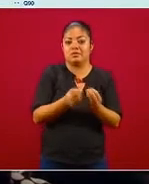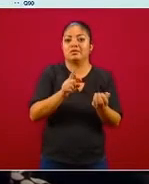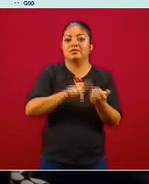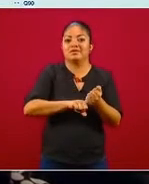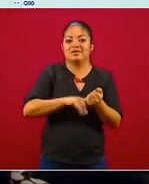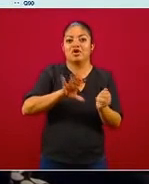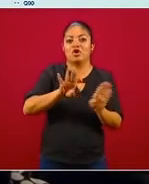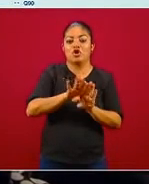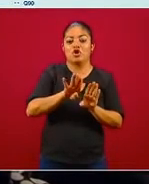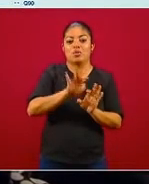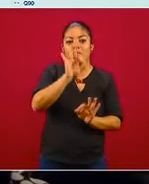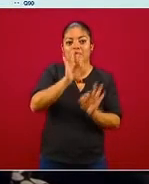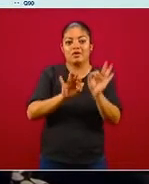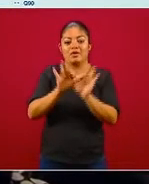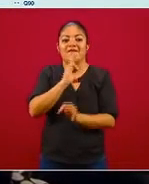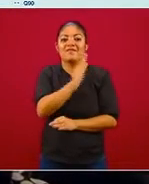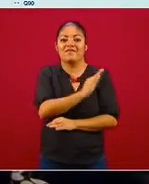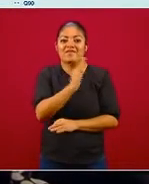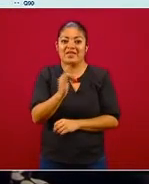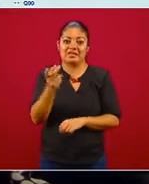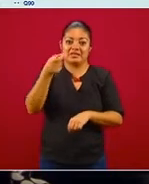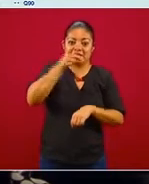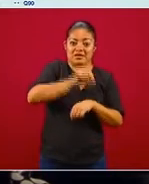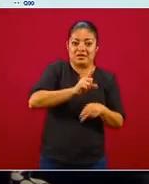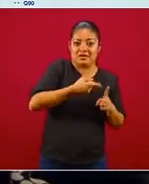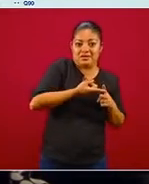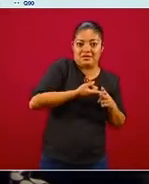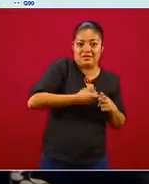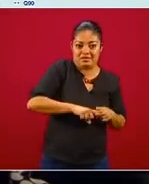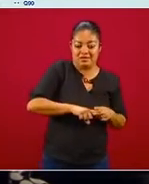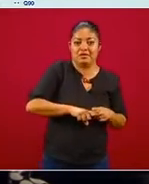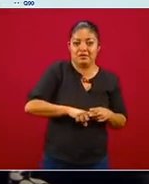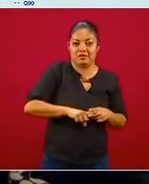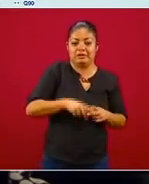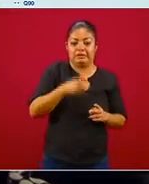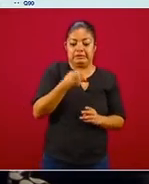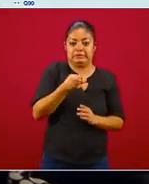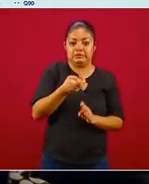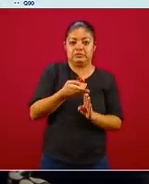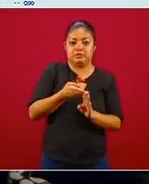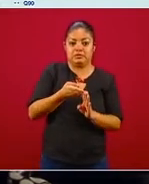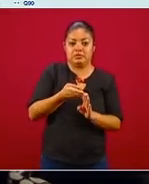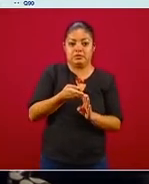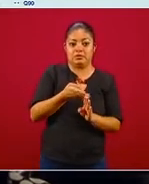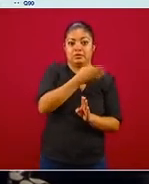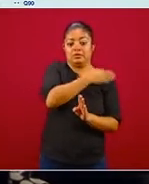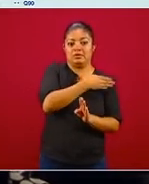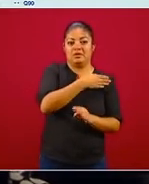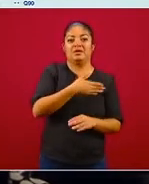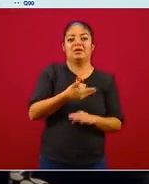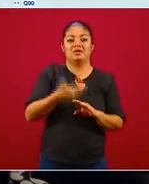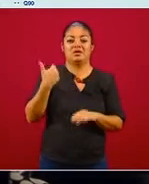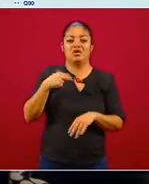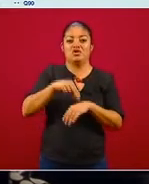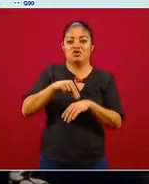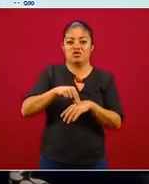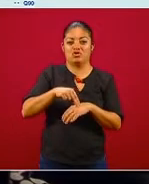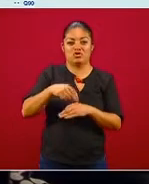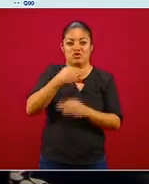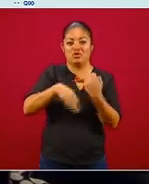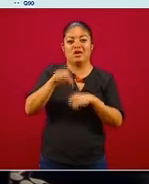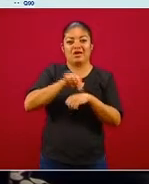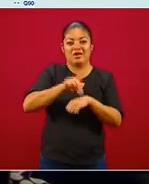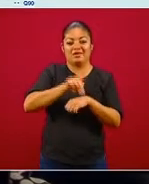So sometimes we have to use the complementary information, which is the distribution per date of the beginning